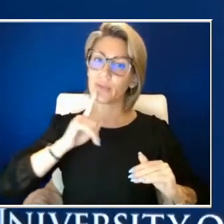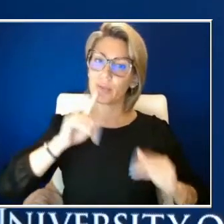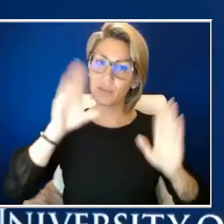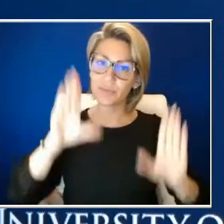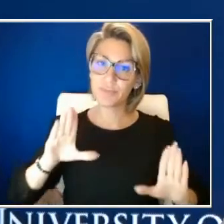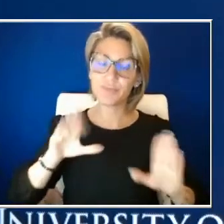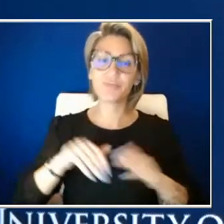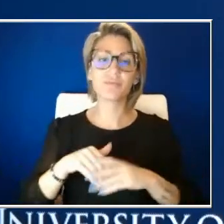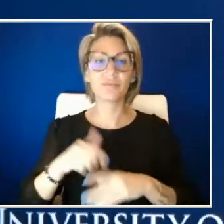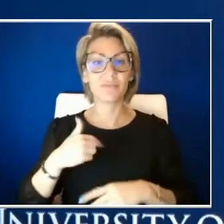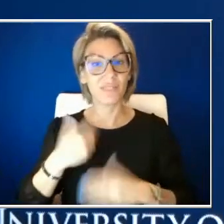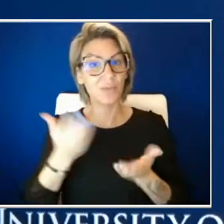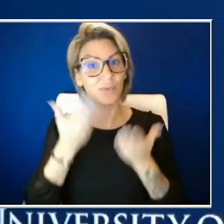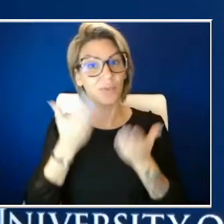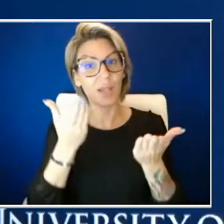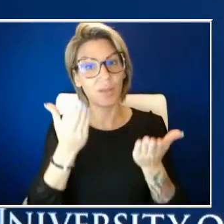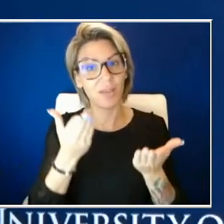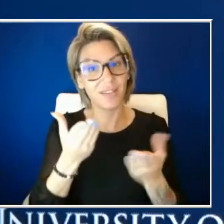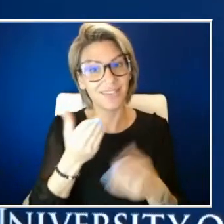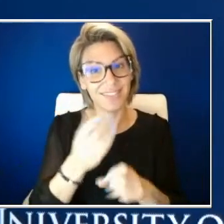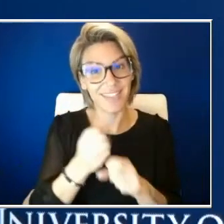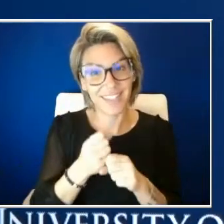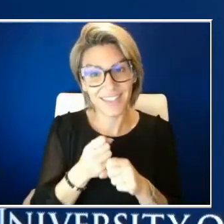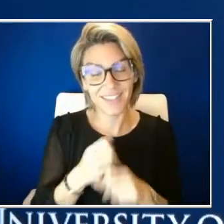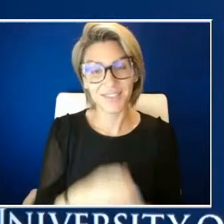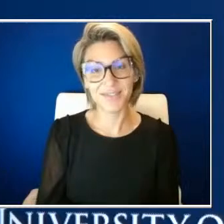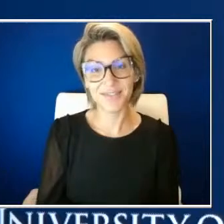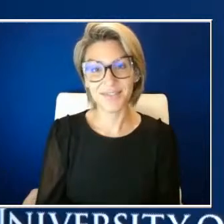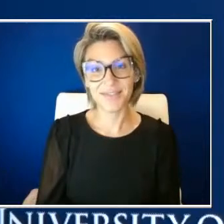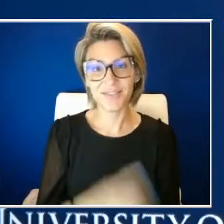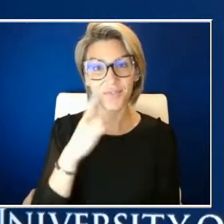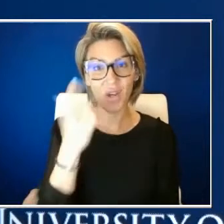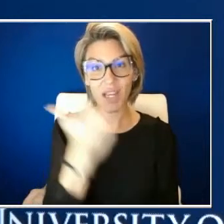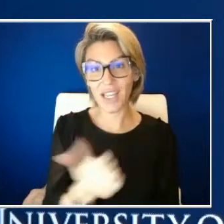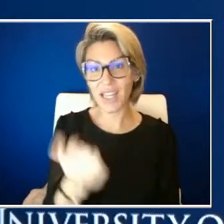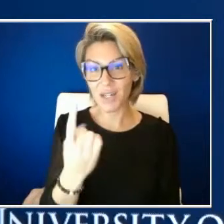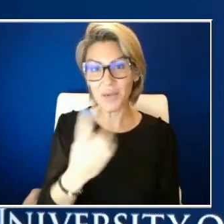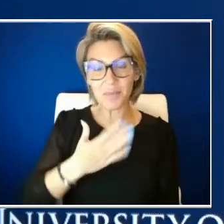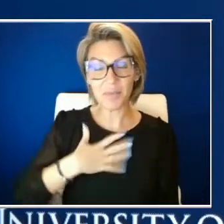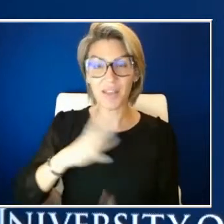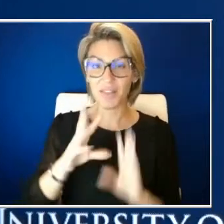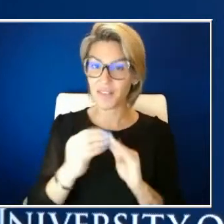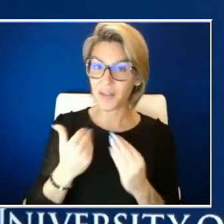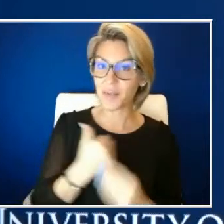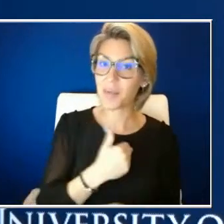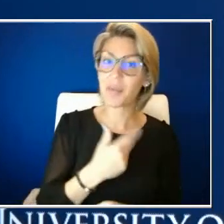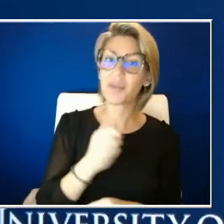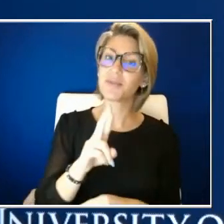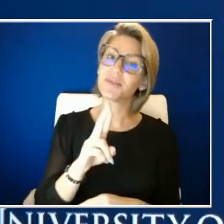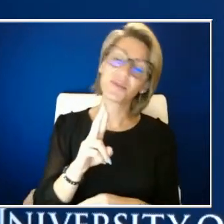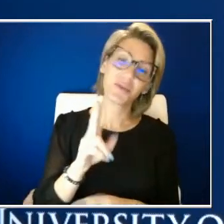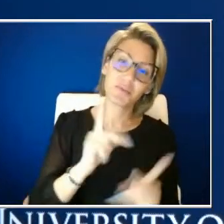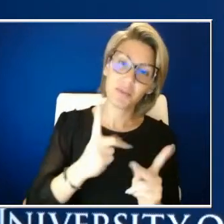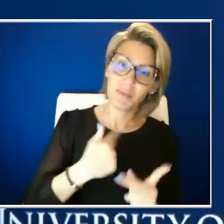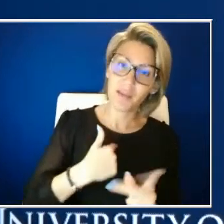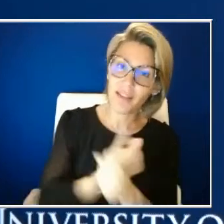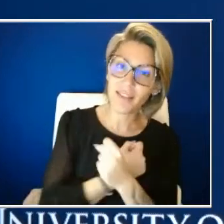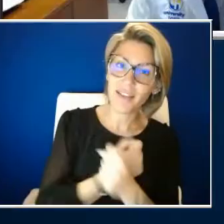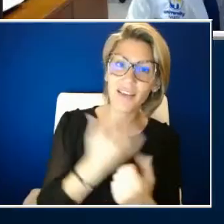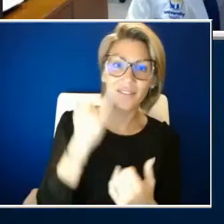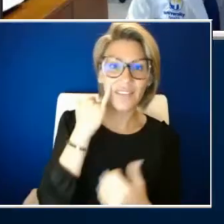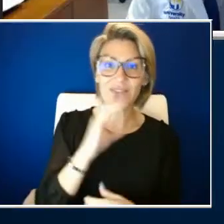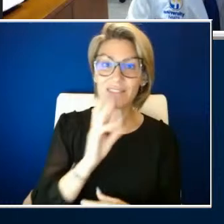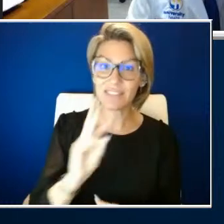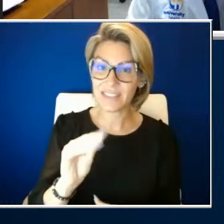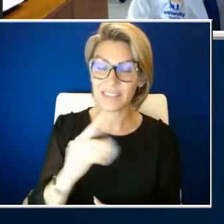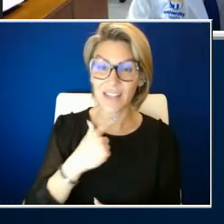would certainly recommend getting it. To any one of my family members or loved ones, if they were 60, I would say go get it.